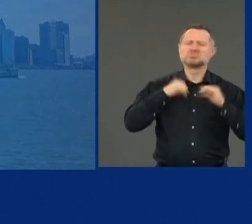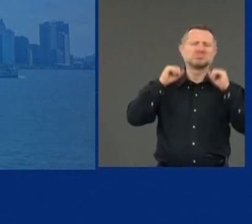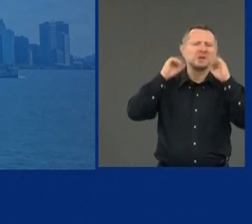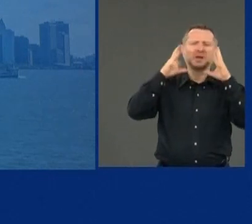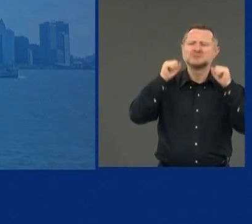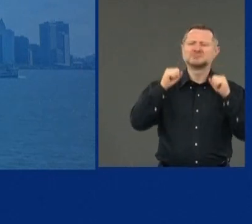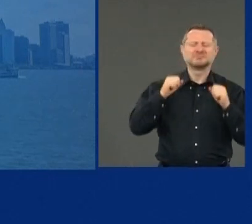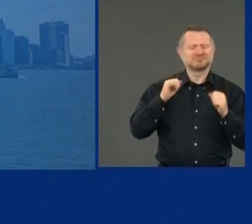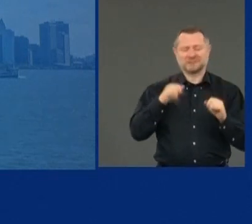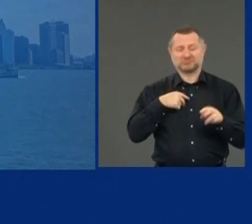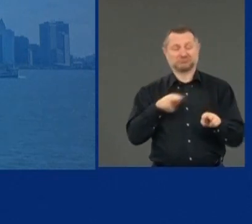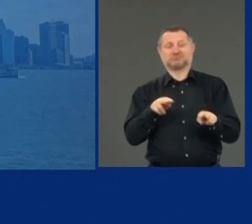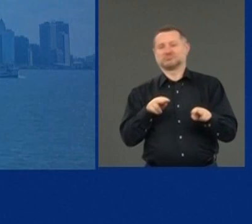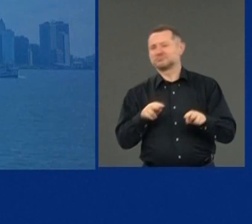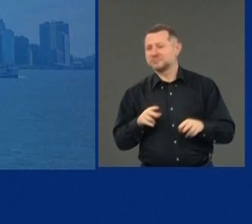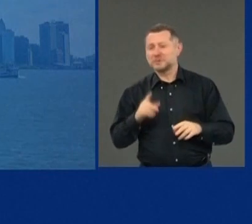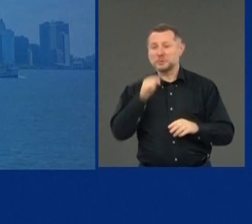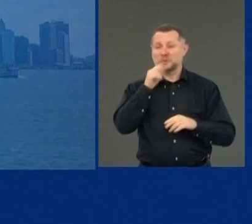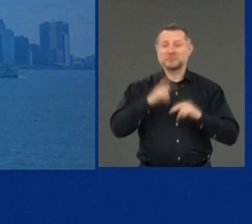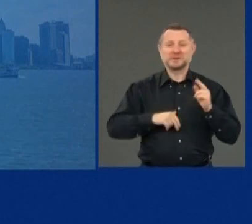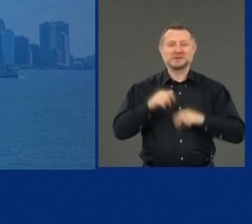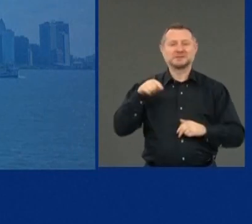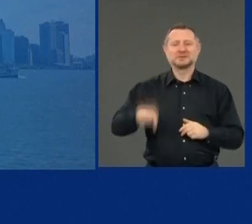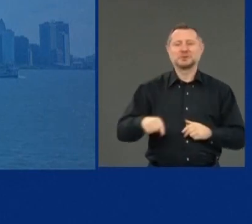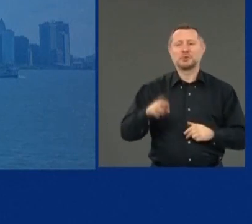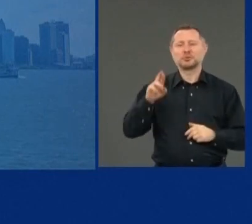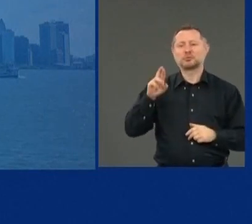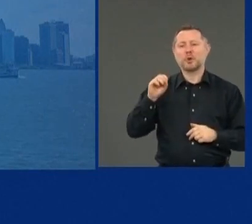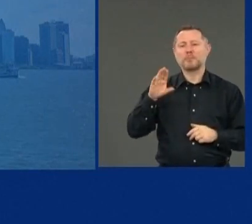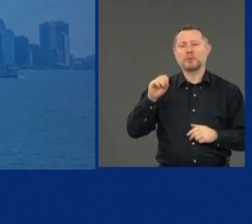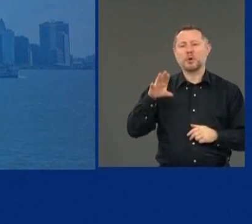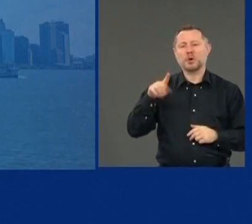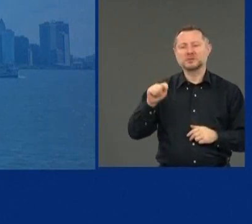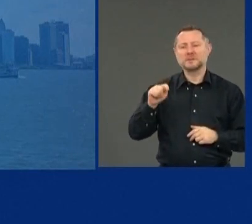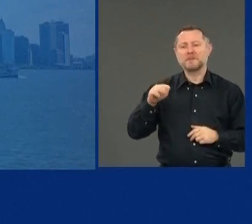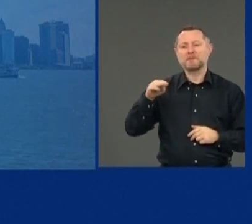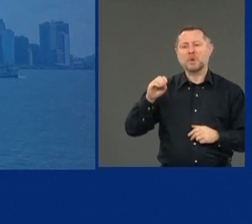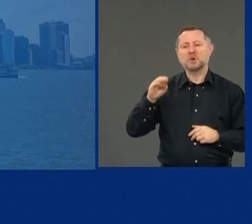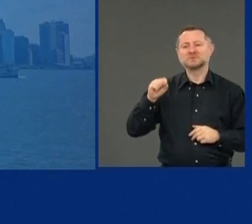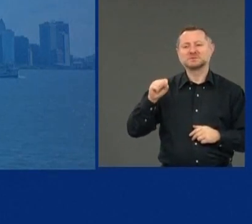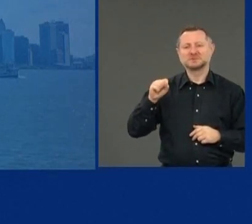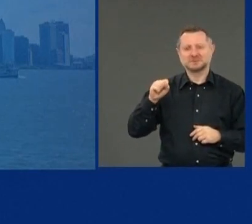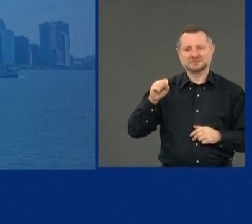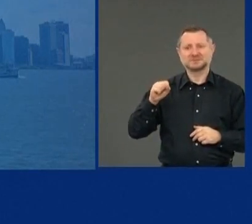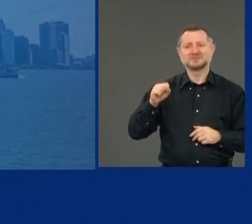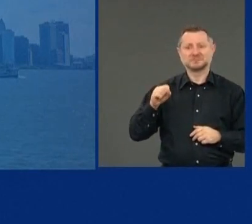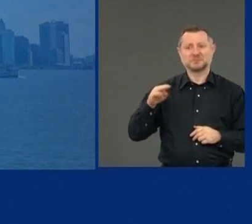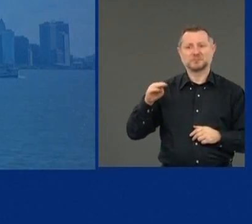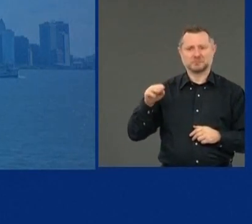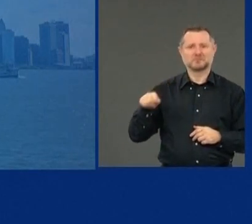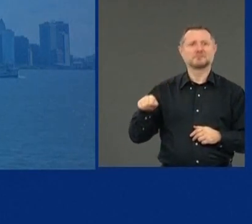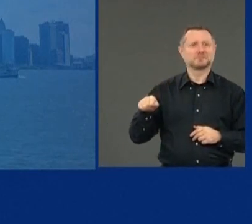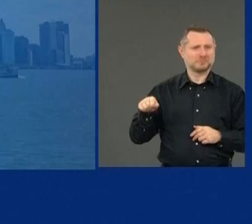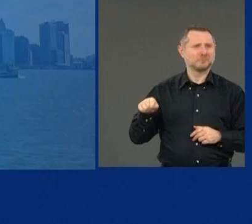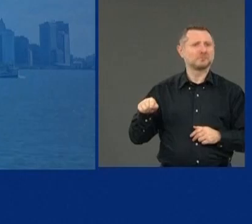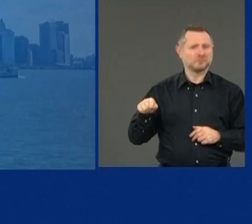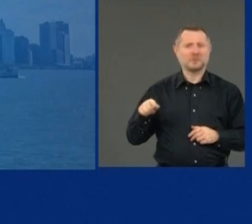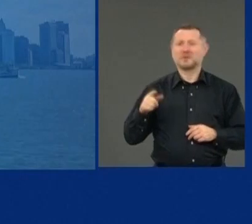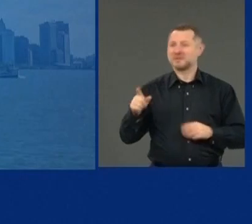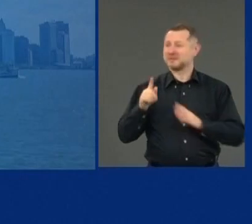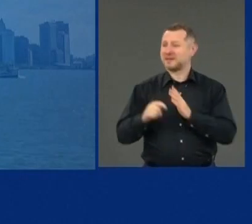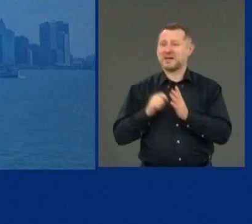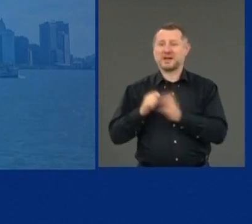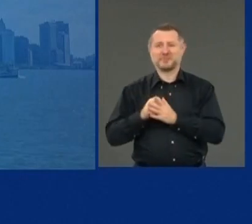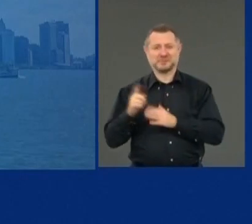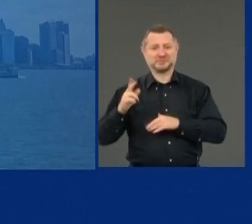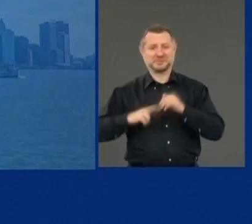Beach, built by Robert Moses. You know what's funny about Jones Beach when he started to build Jones Beach? There